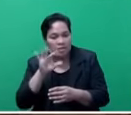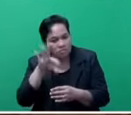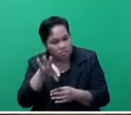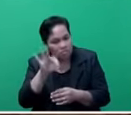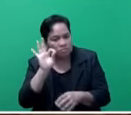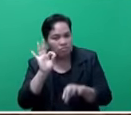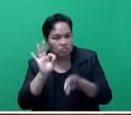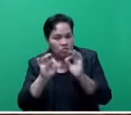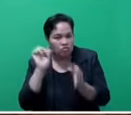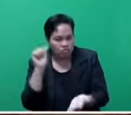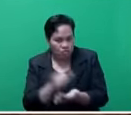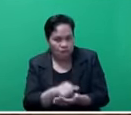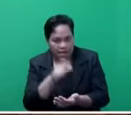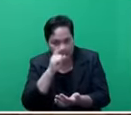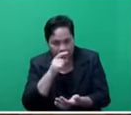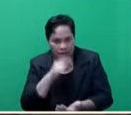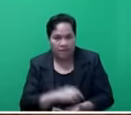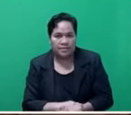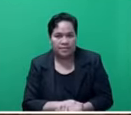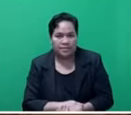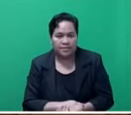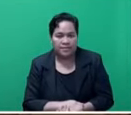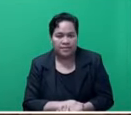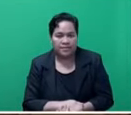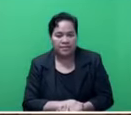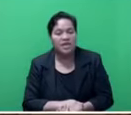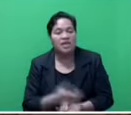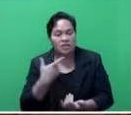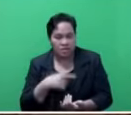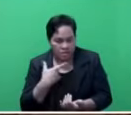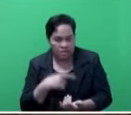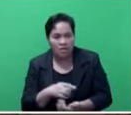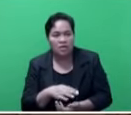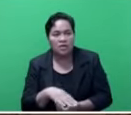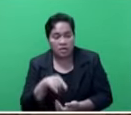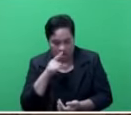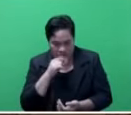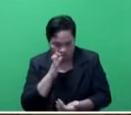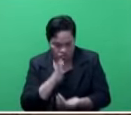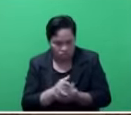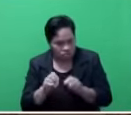people. You have to select the right people. And that is something that is that can be true right